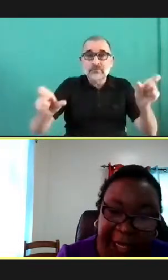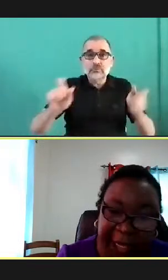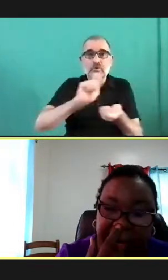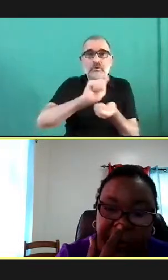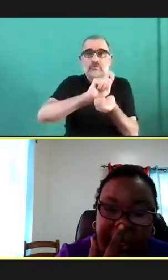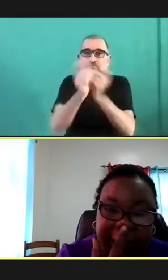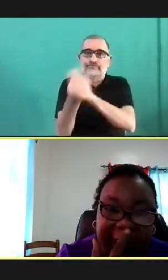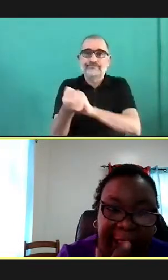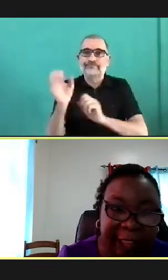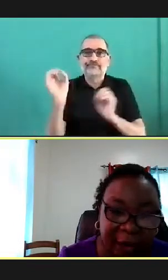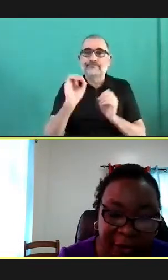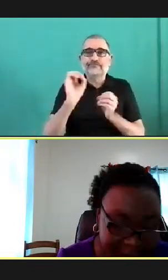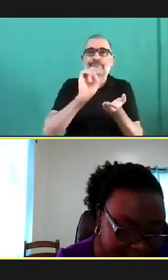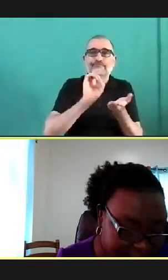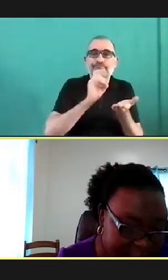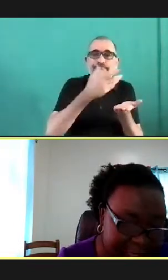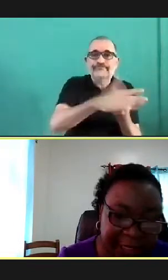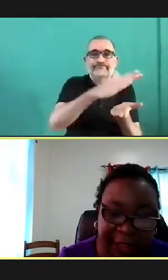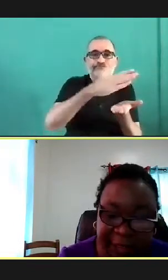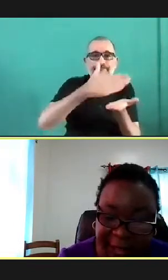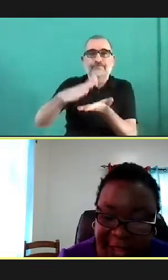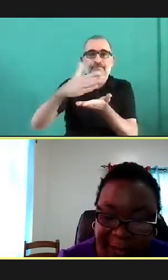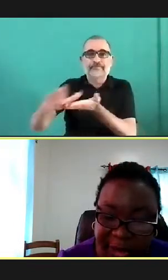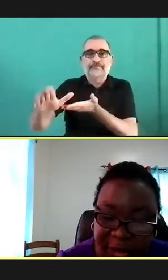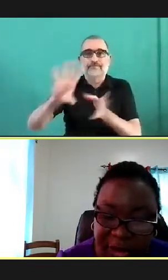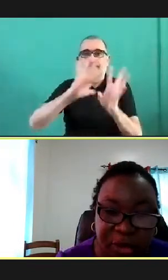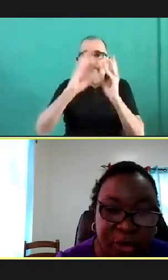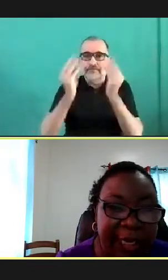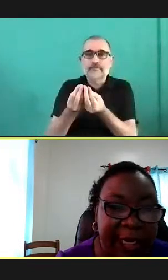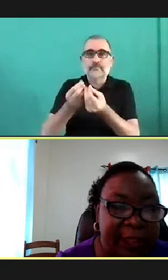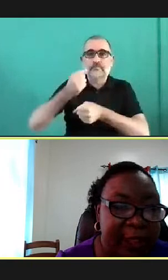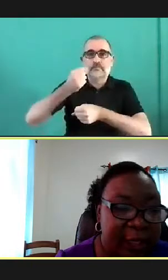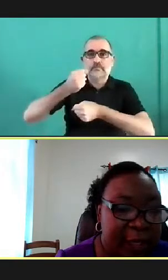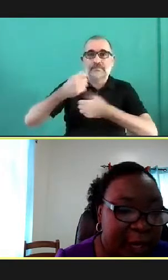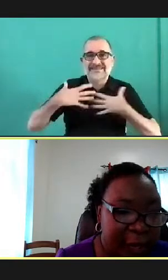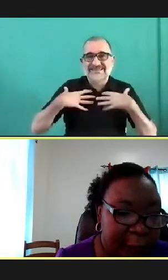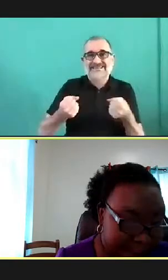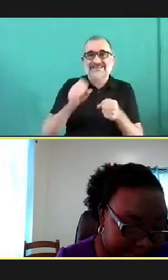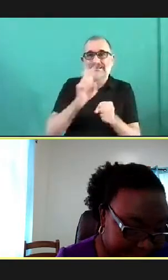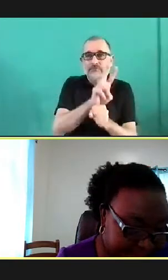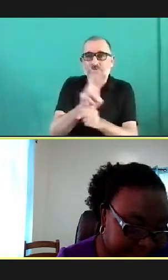needs. And I want to say that the government of Guyana is attempting to do that